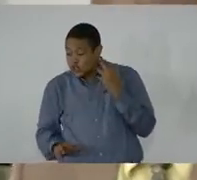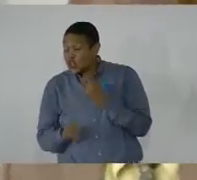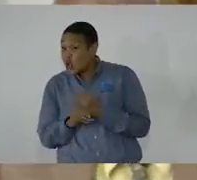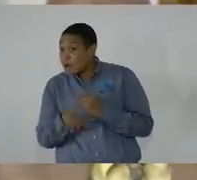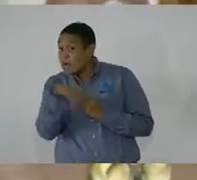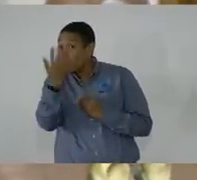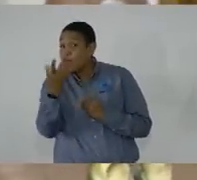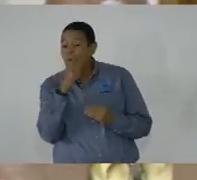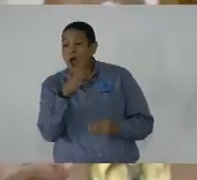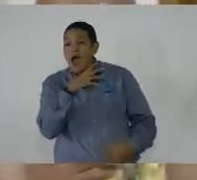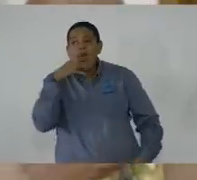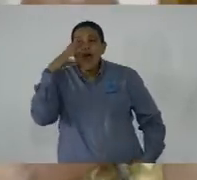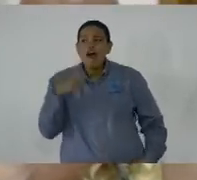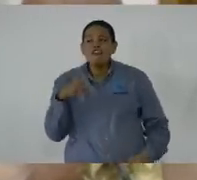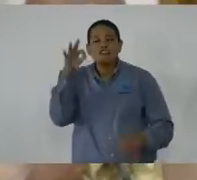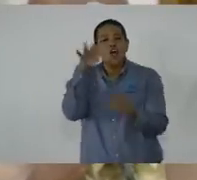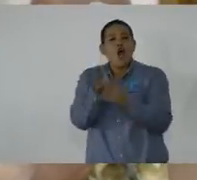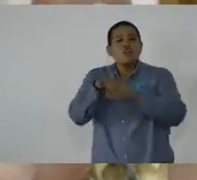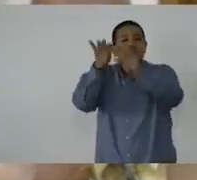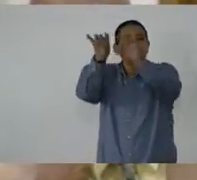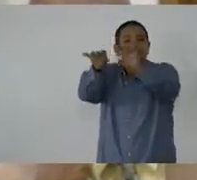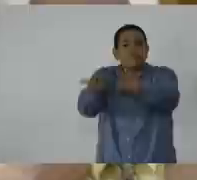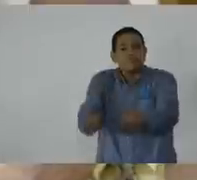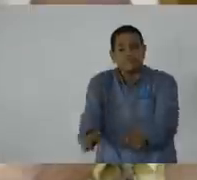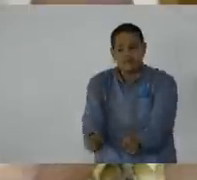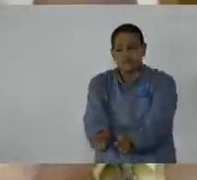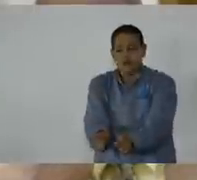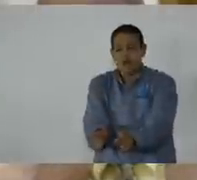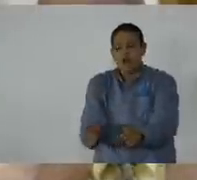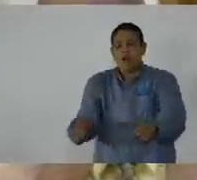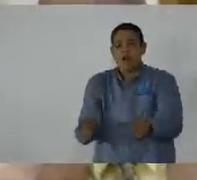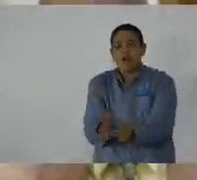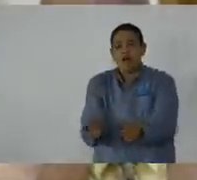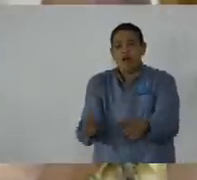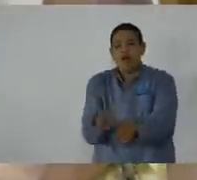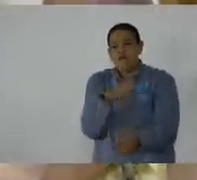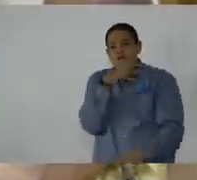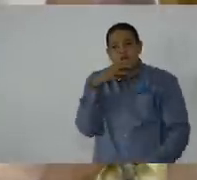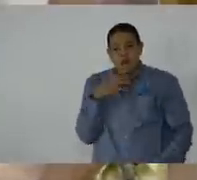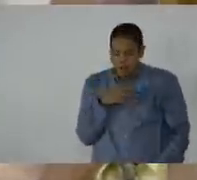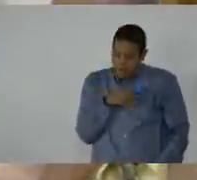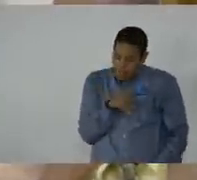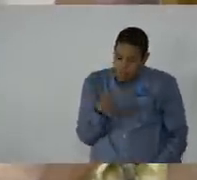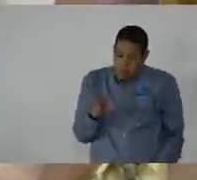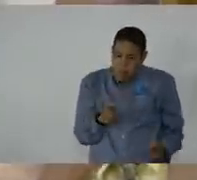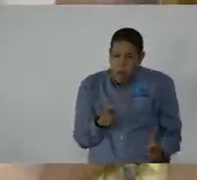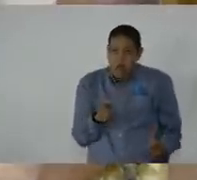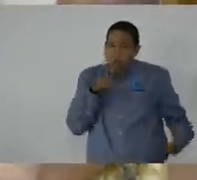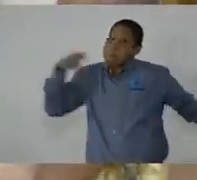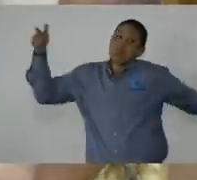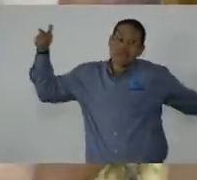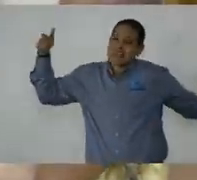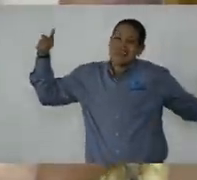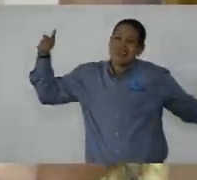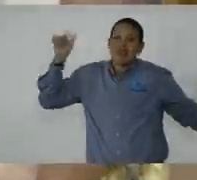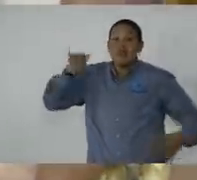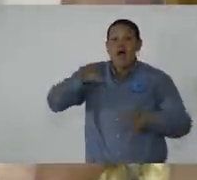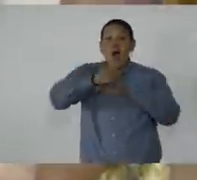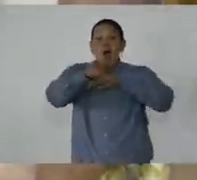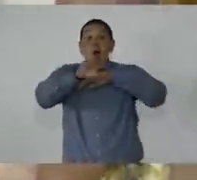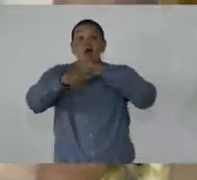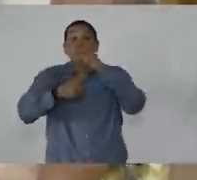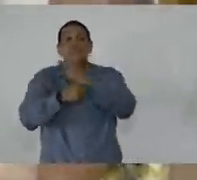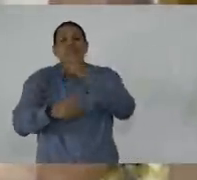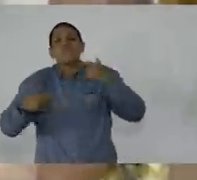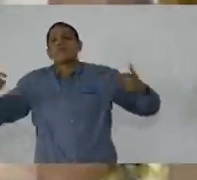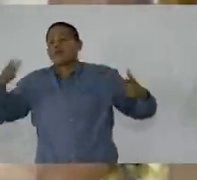the agricultural contributions of the small subsistence farmers. Madam Speaker, that council